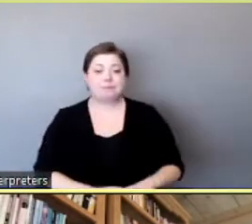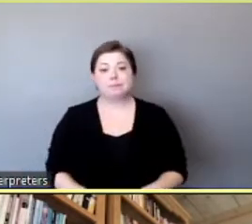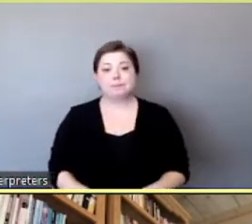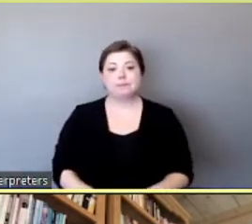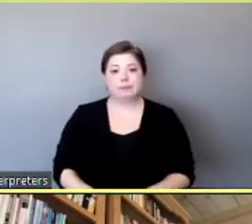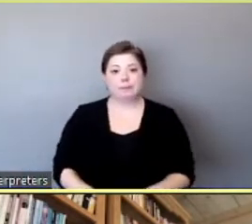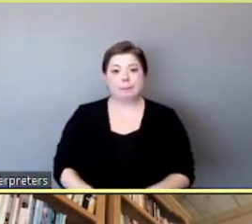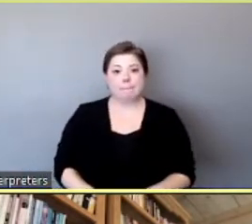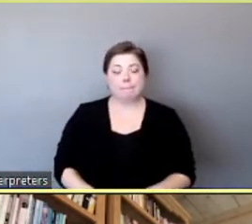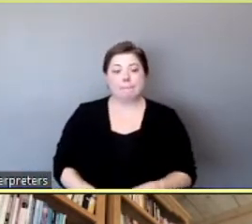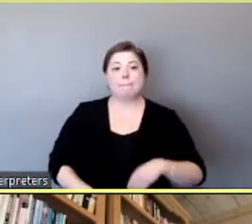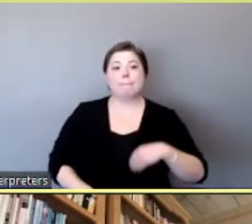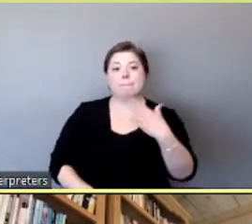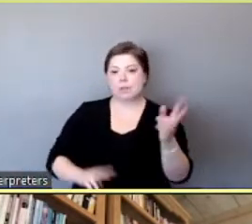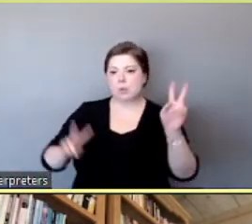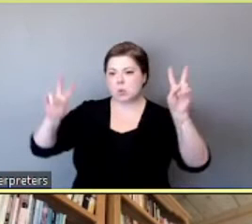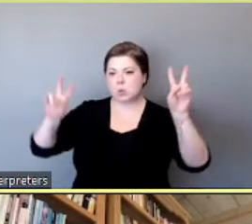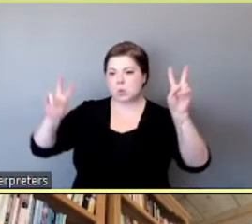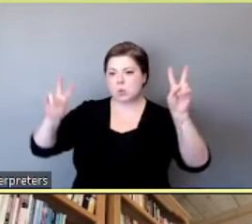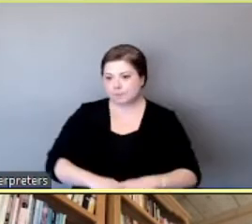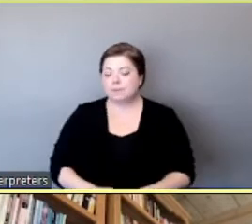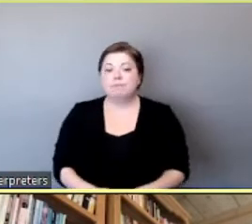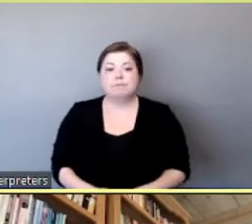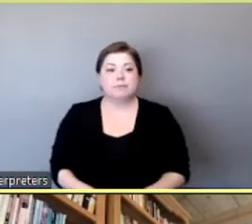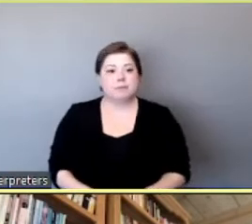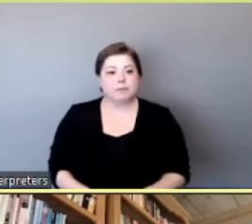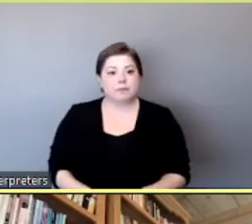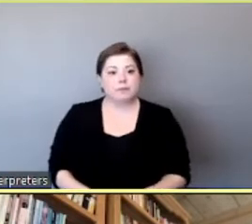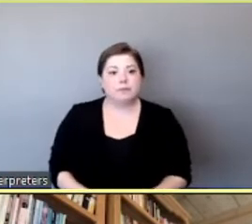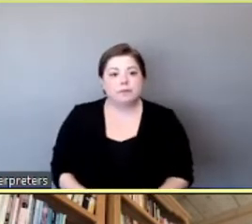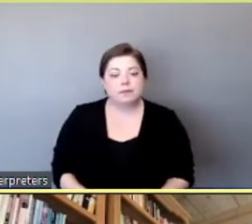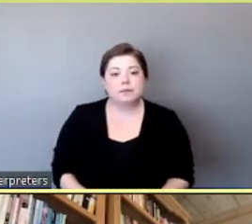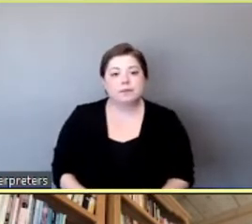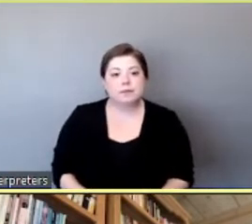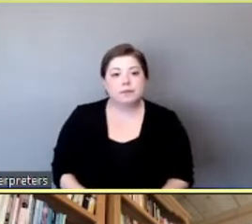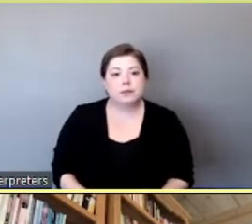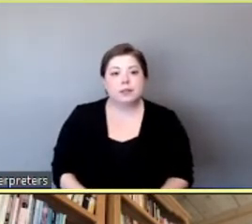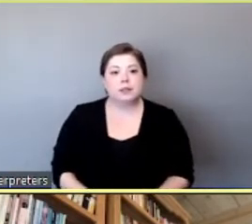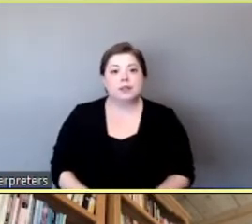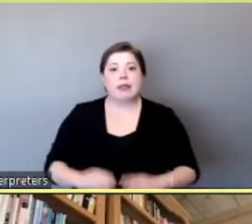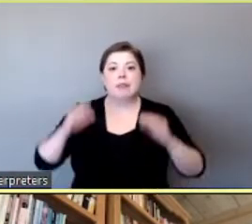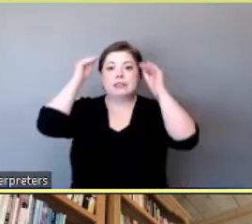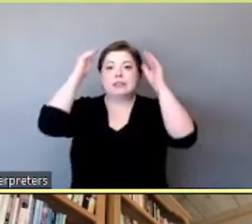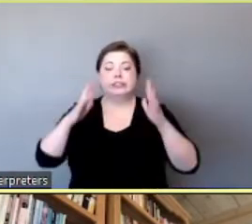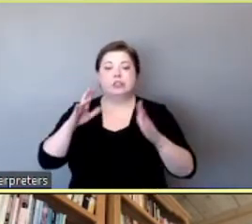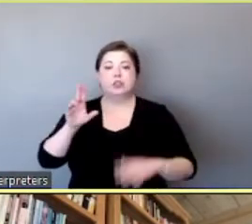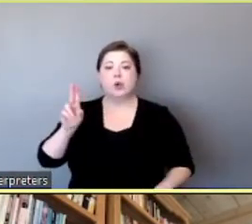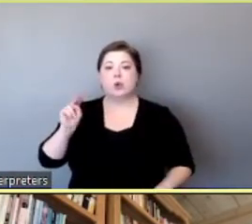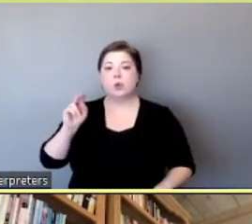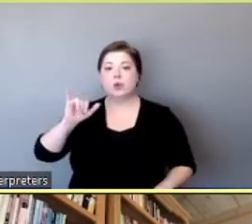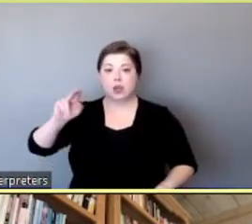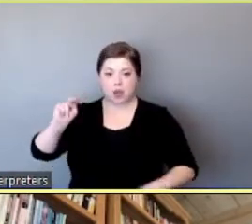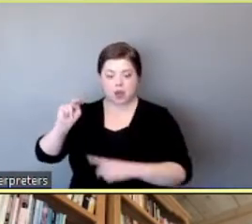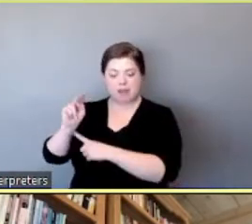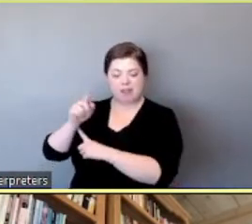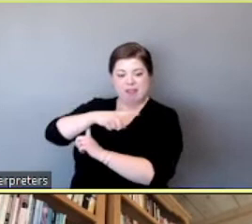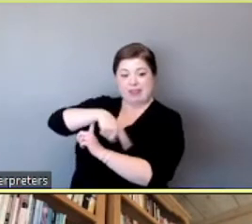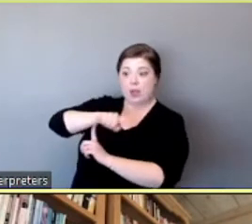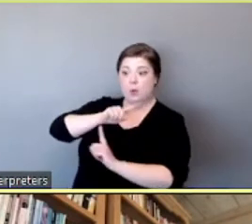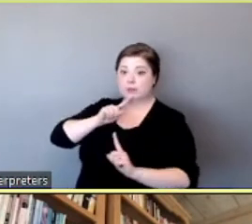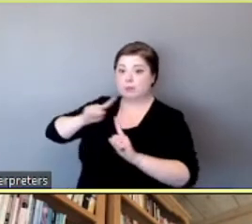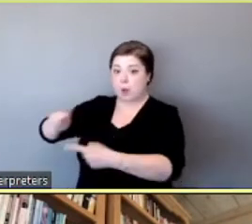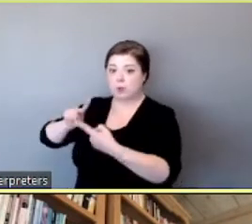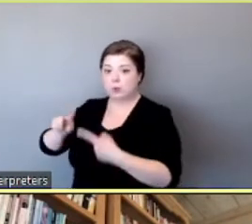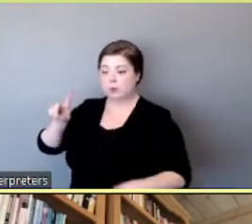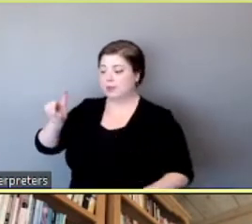and here's just a quote, the teachers union reacting to the Delta variant,